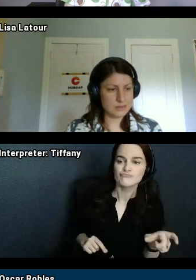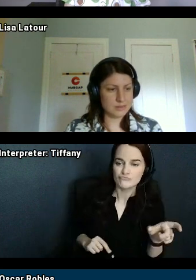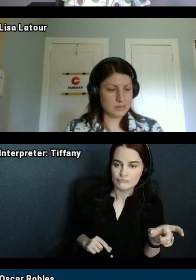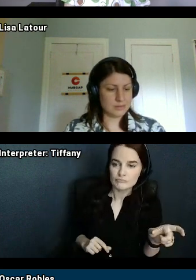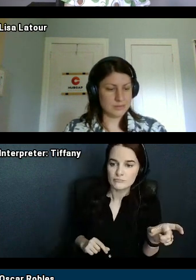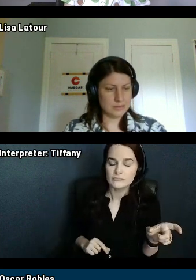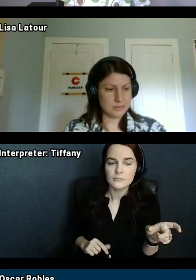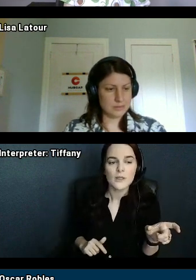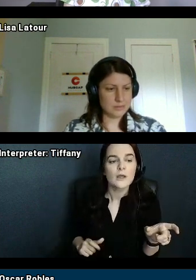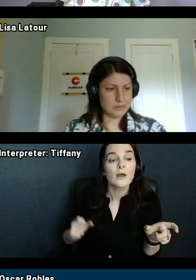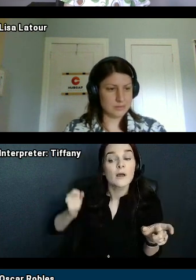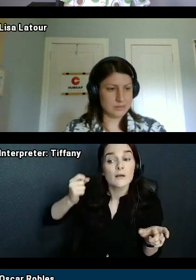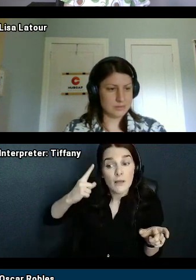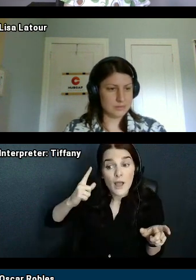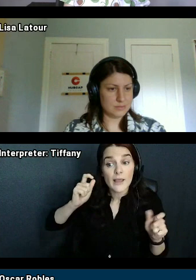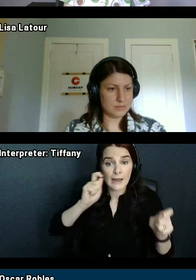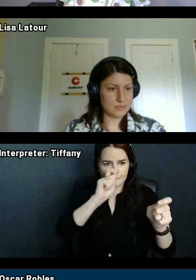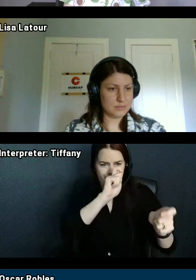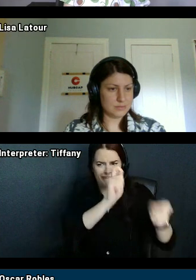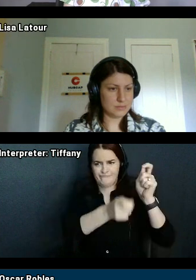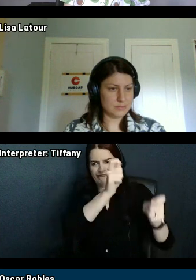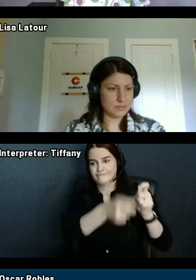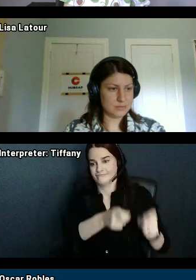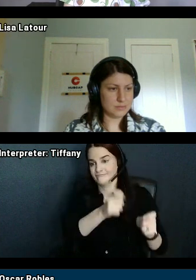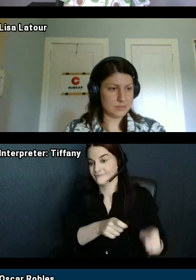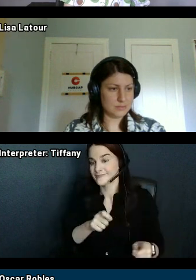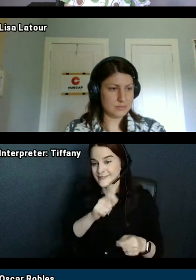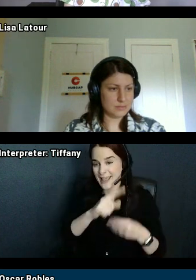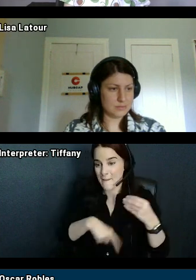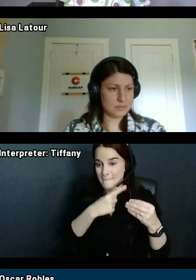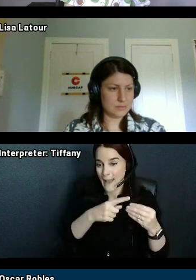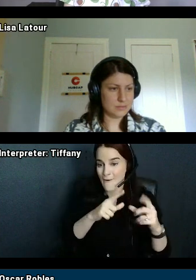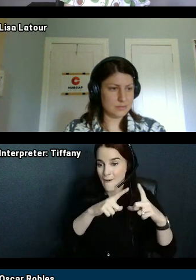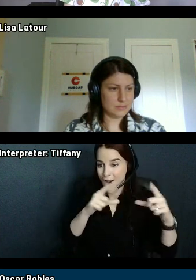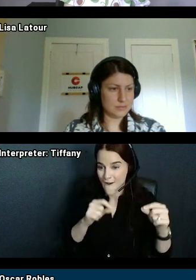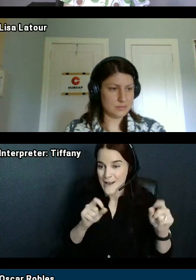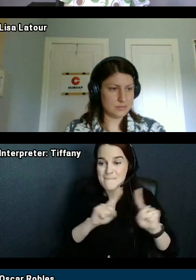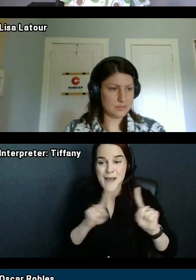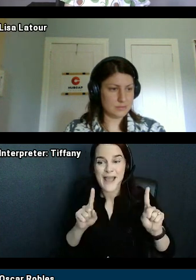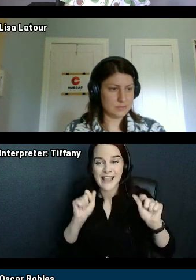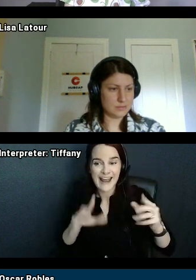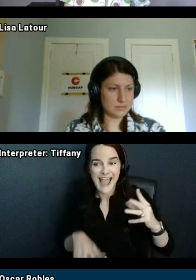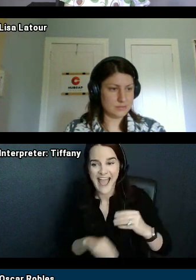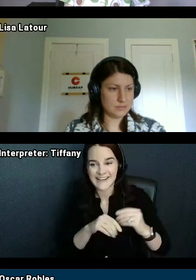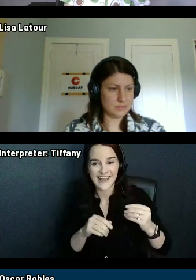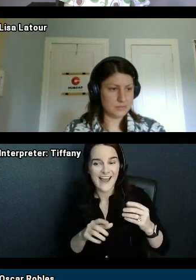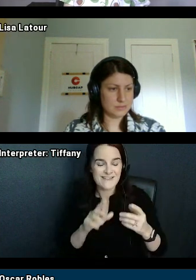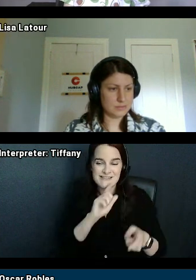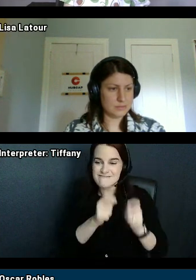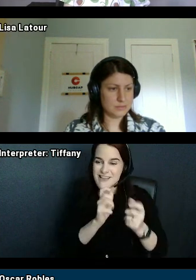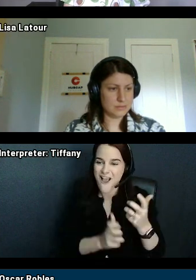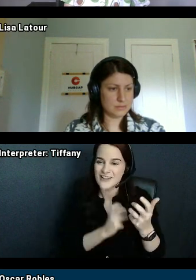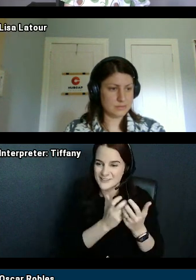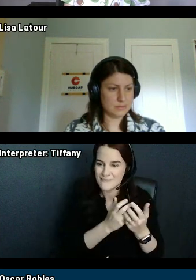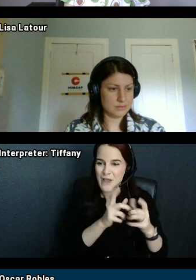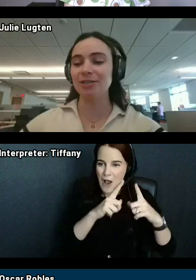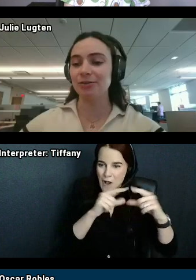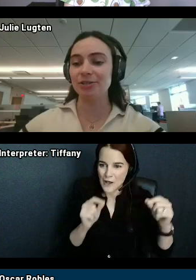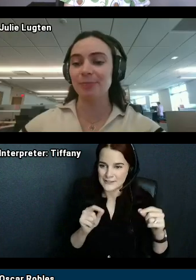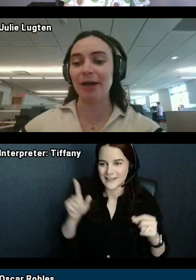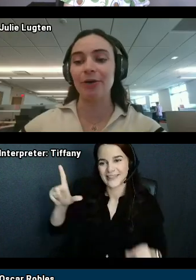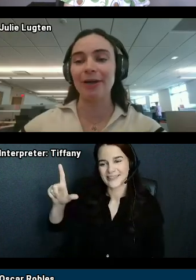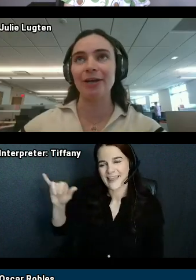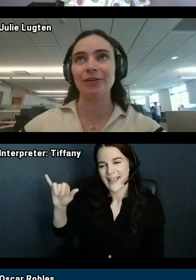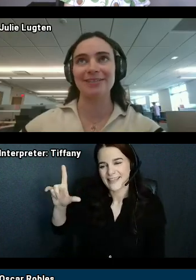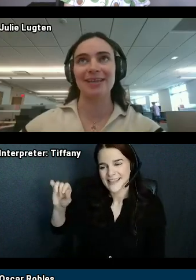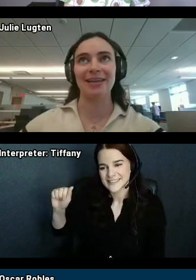only can we customize this about card, but we can also add in custom cards like Lisa mentioned. So I'm going to do